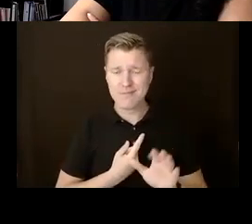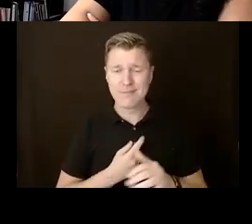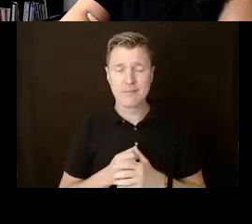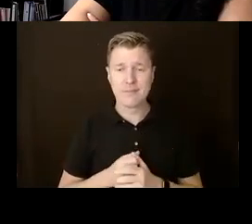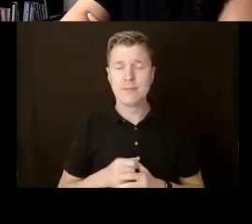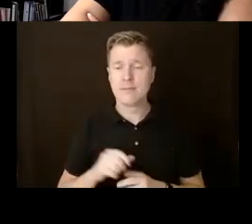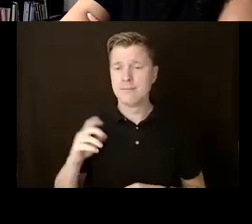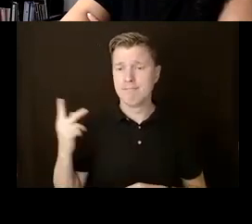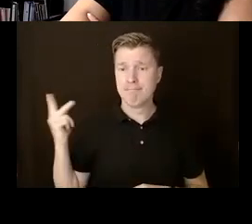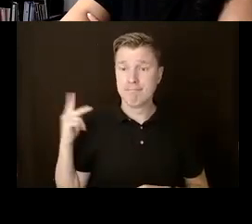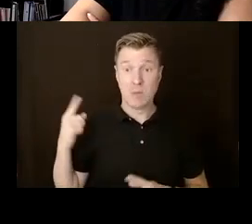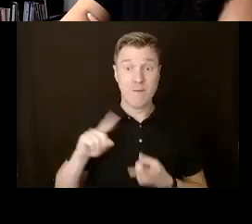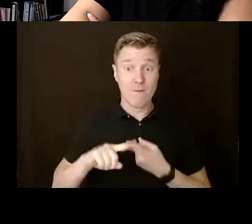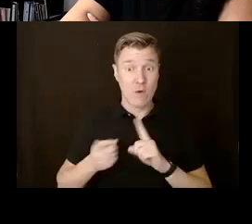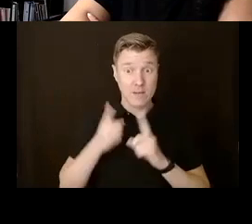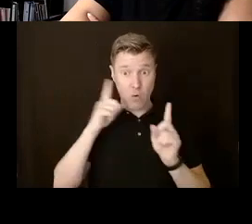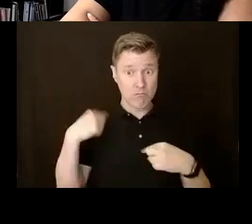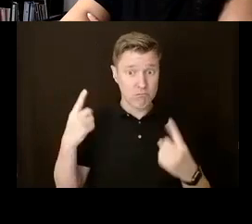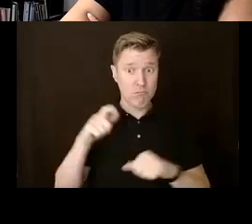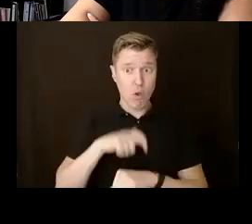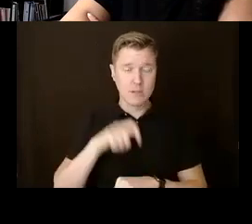Joanne and I have been friends for a long time. And